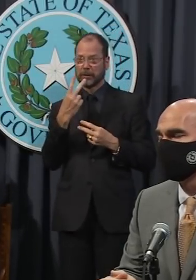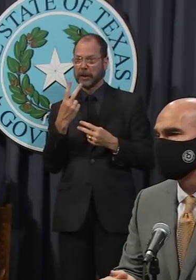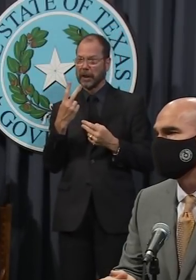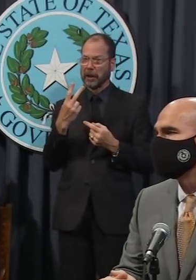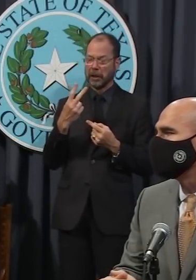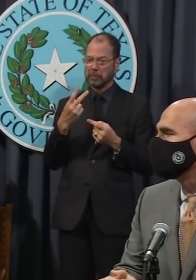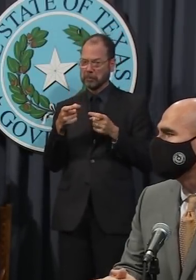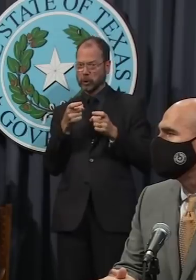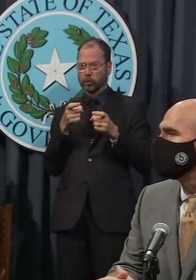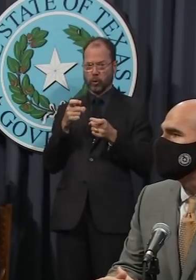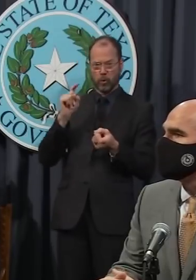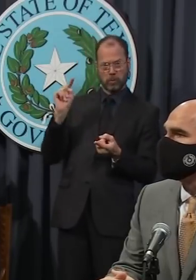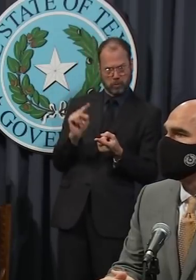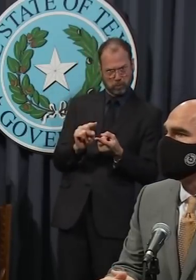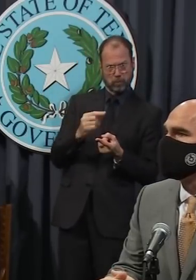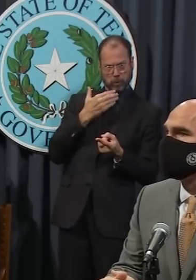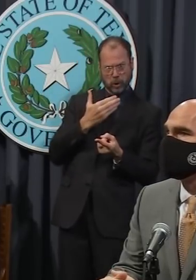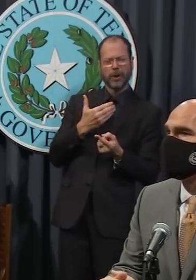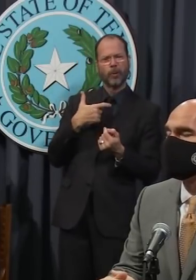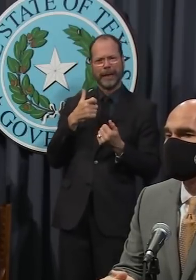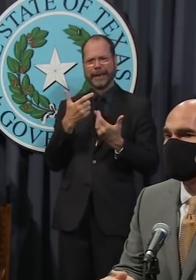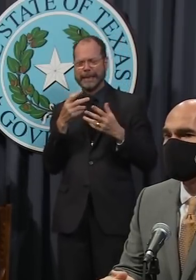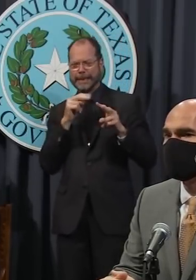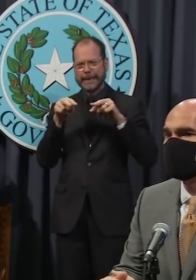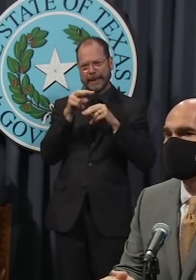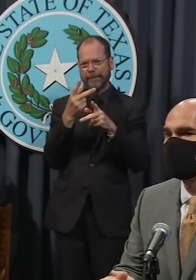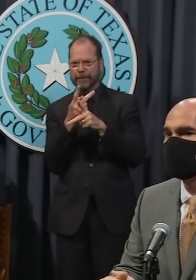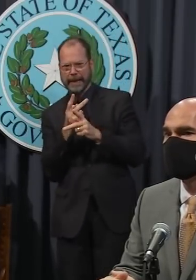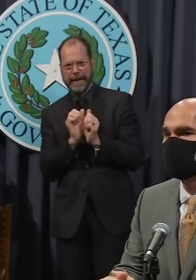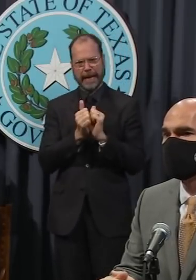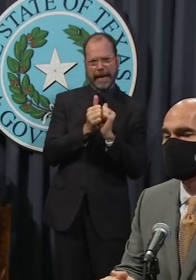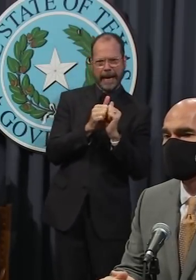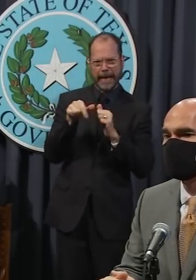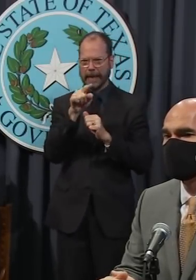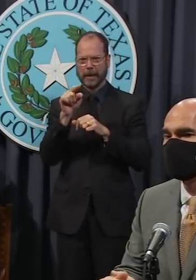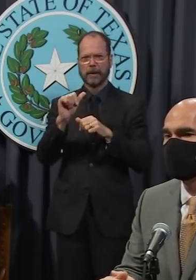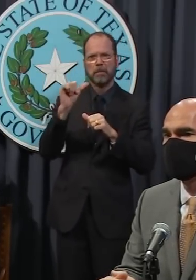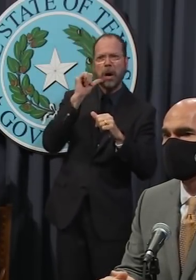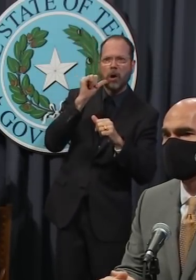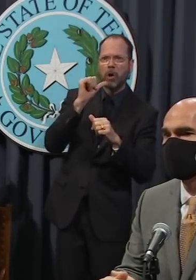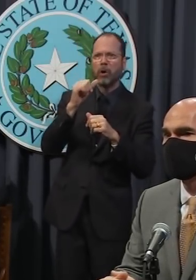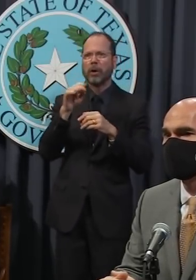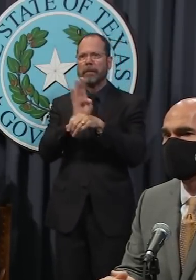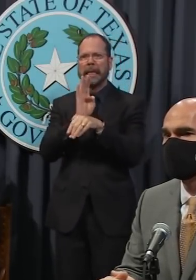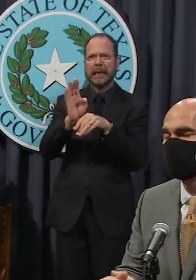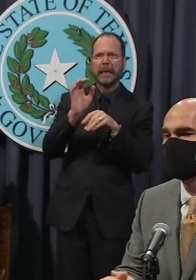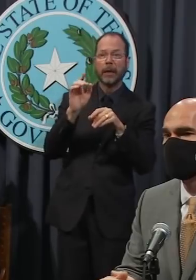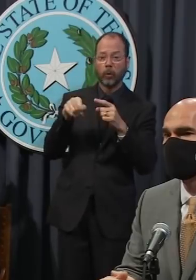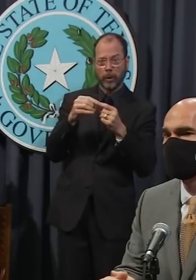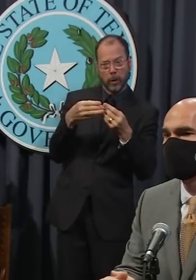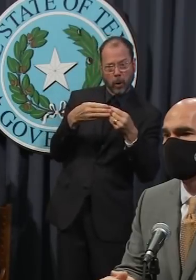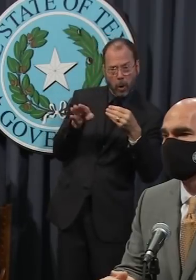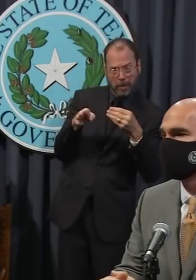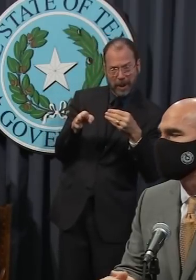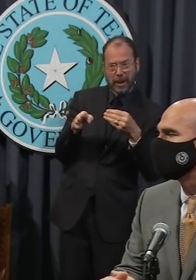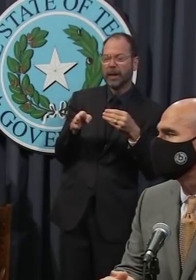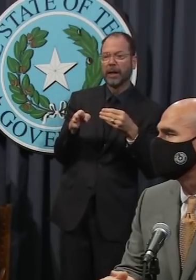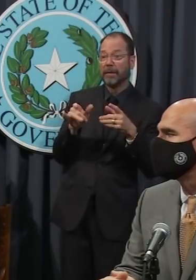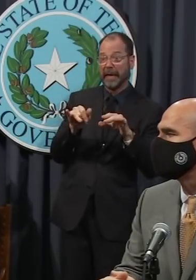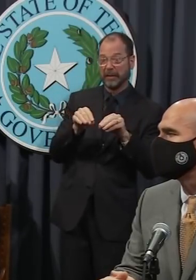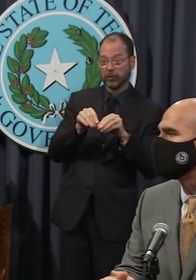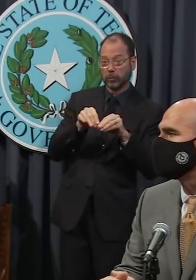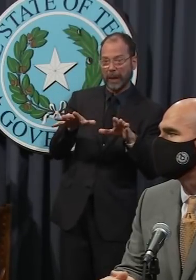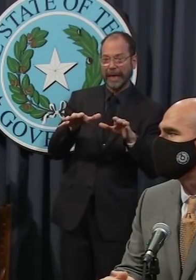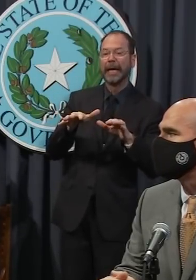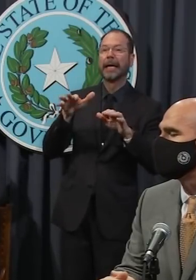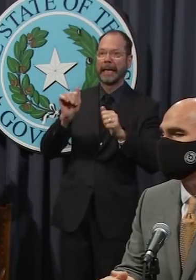contained. And we need to work with the bars on effective strategies that will ensure that when they do open, the possibility of spread of